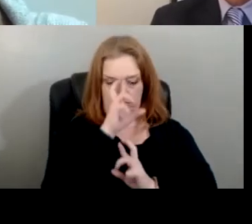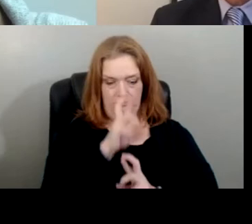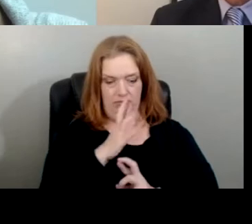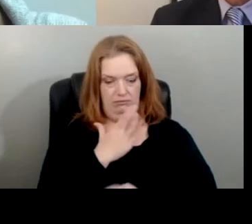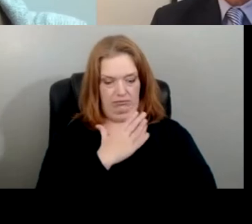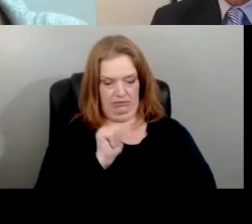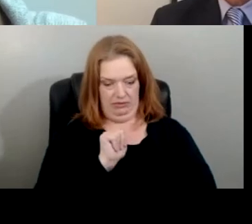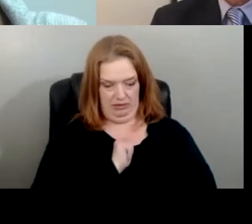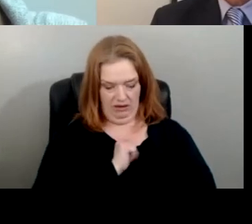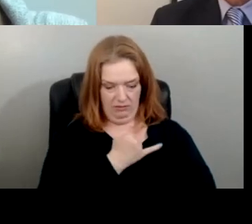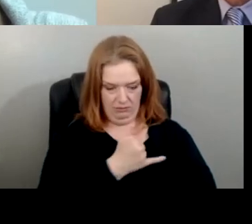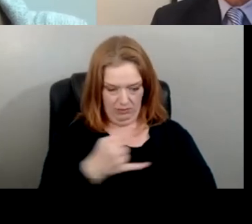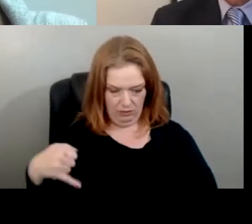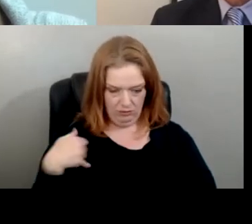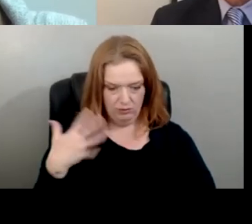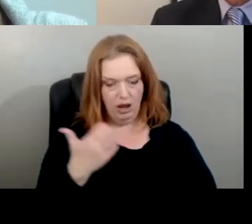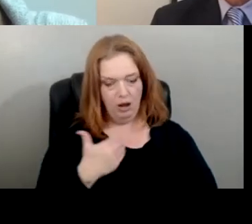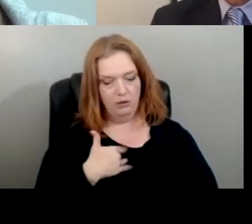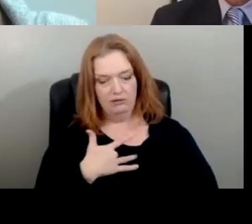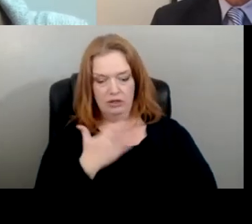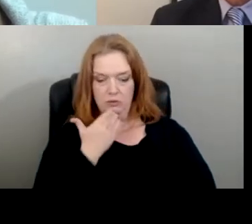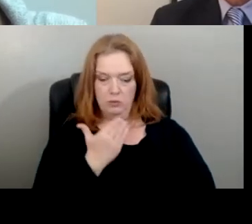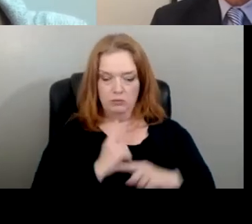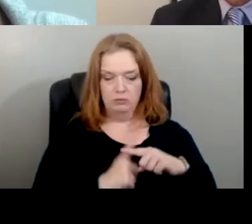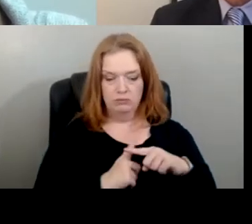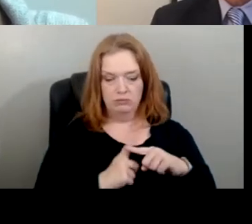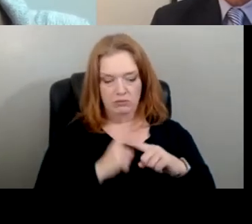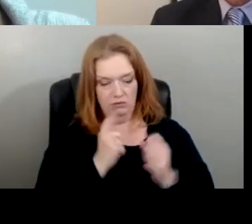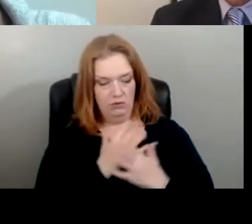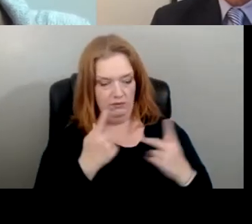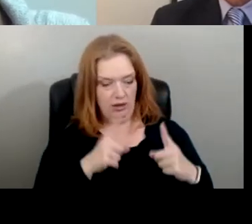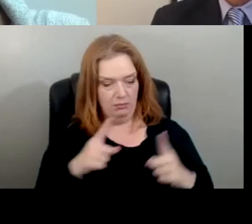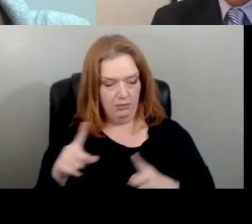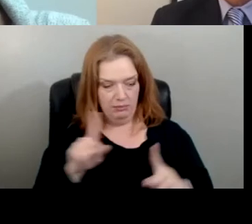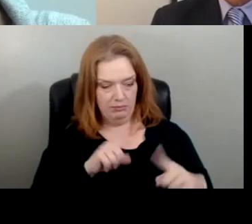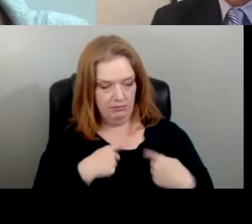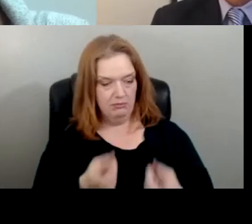way, and I want to have good feelings with my family for everything that's happened.